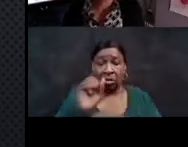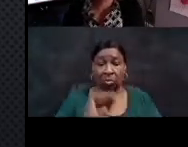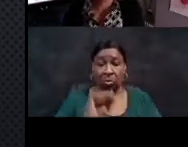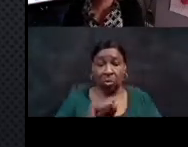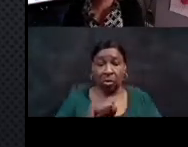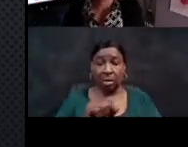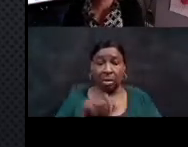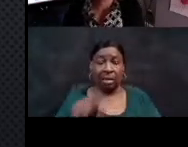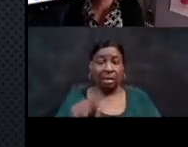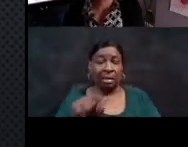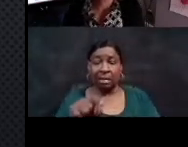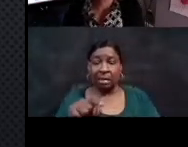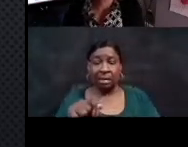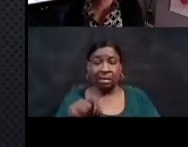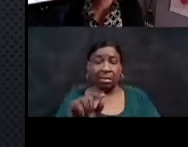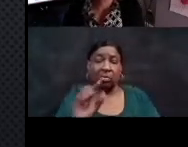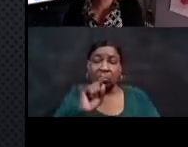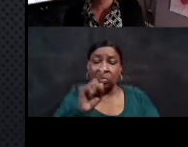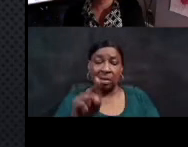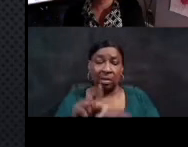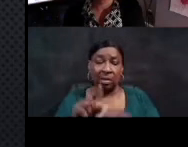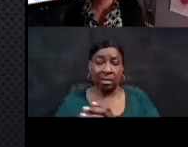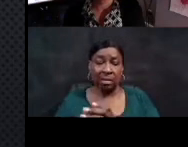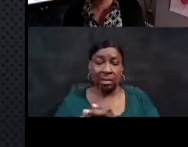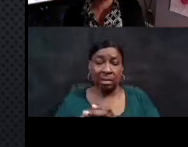it is such an incredibly potent